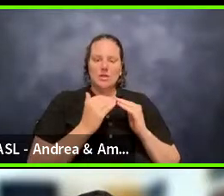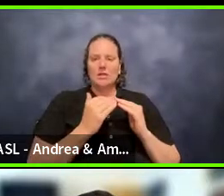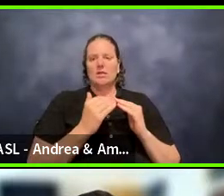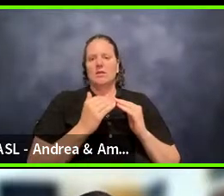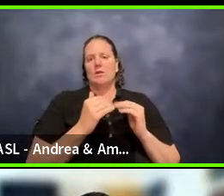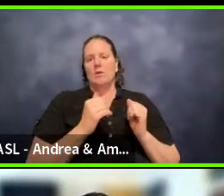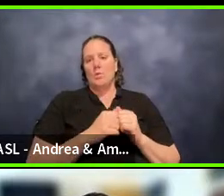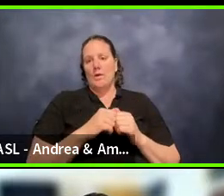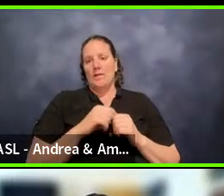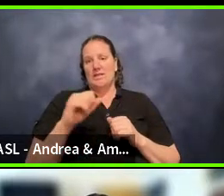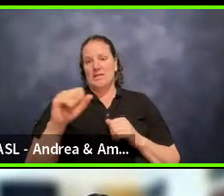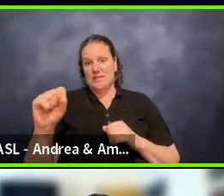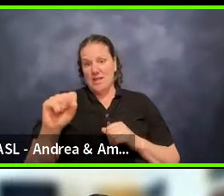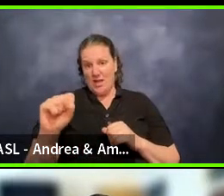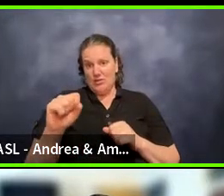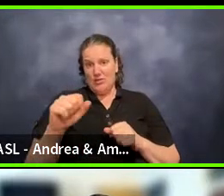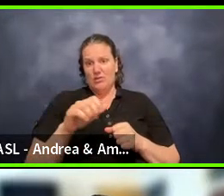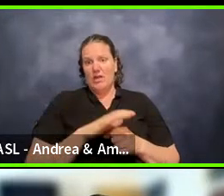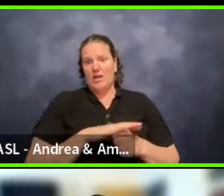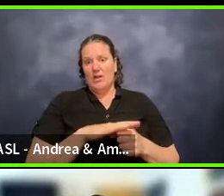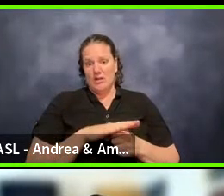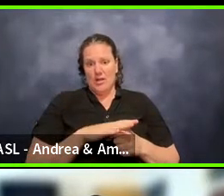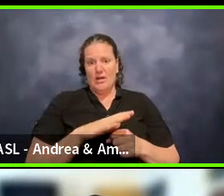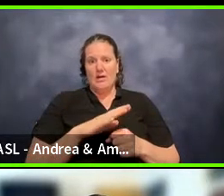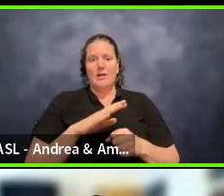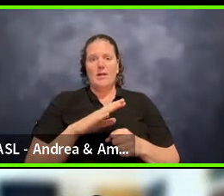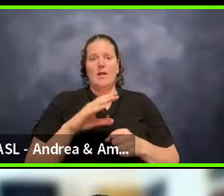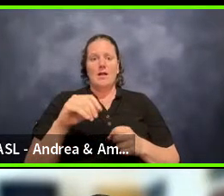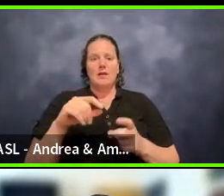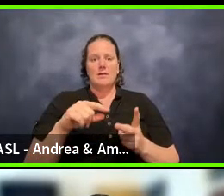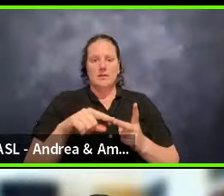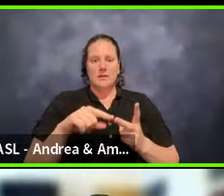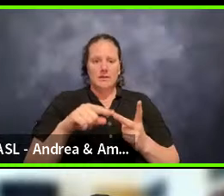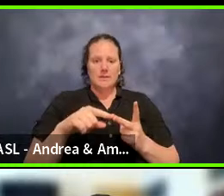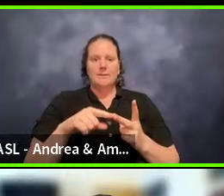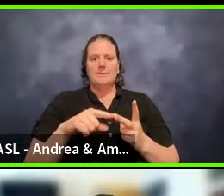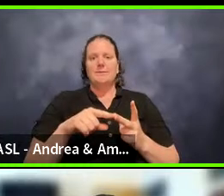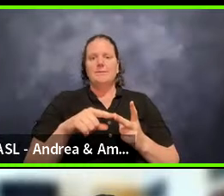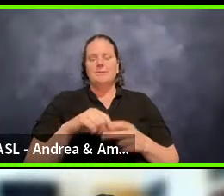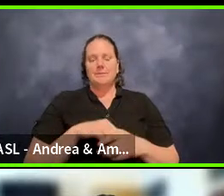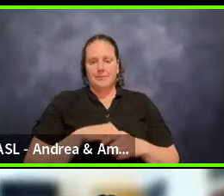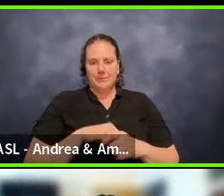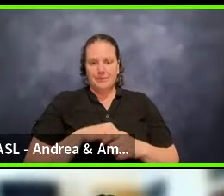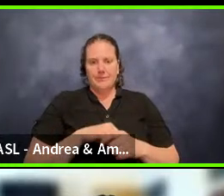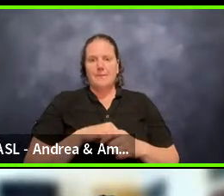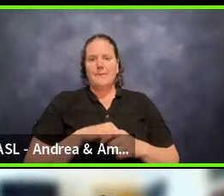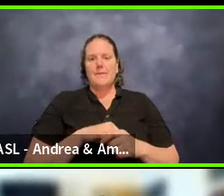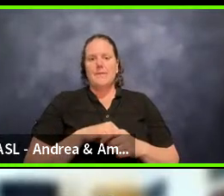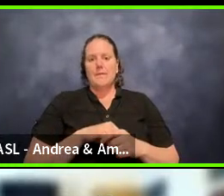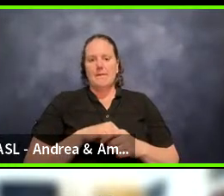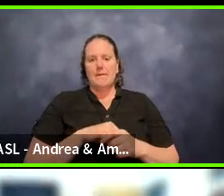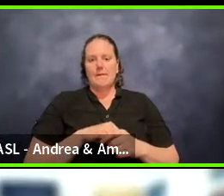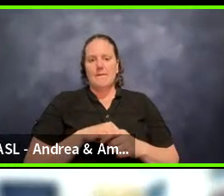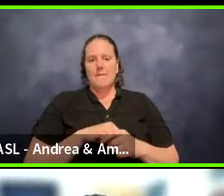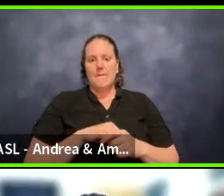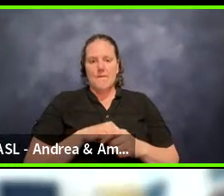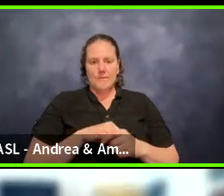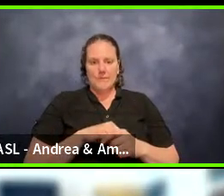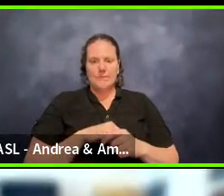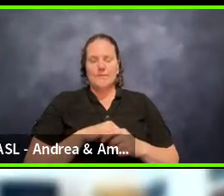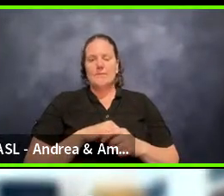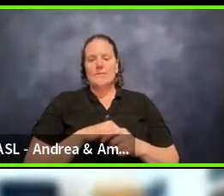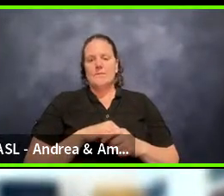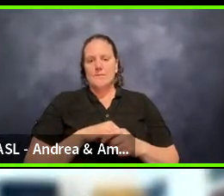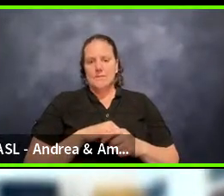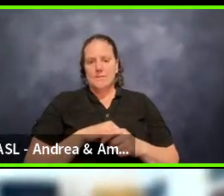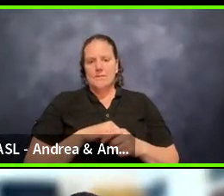the Seattle area, but nationwide. So that conversation is evolving right now. And we